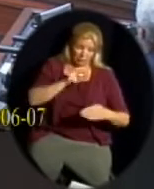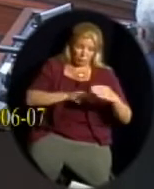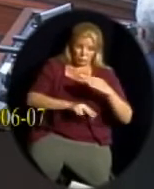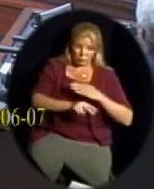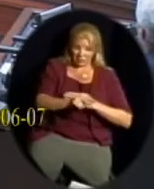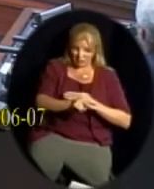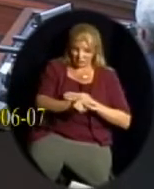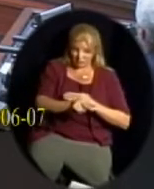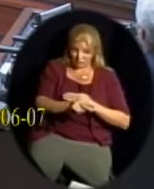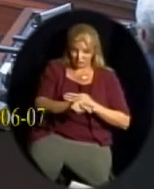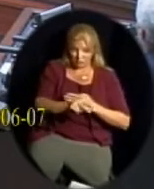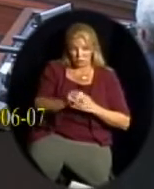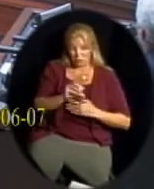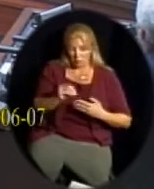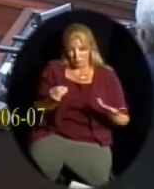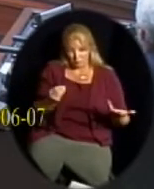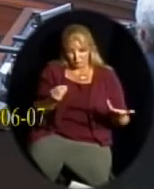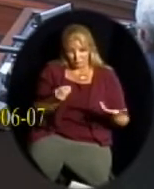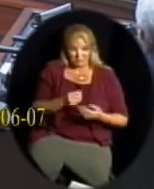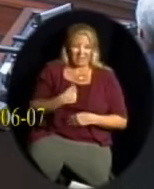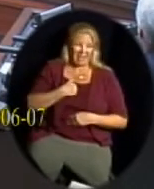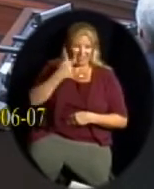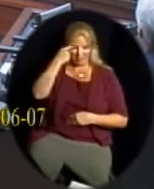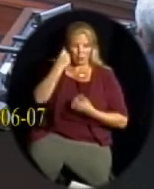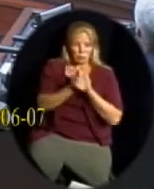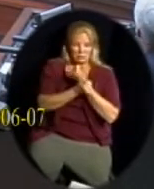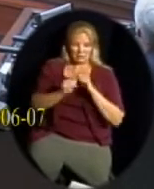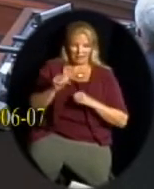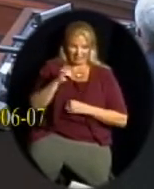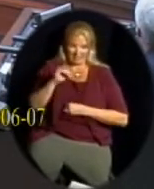the 5 to 6 to 9 mil range. Okay.